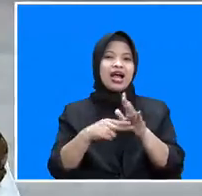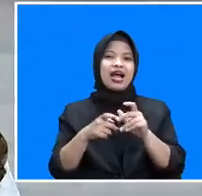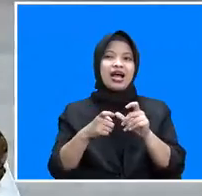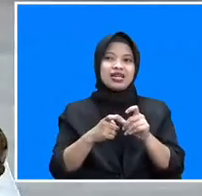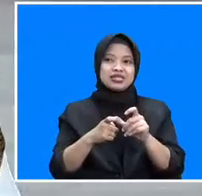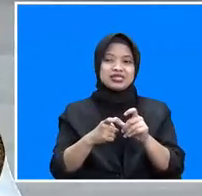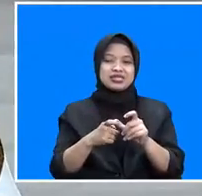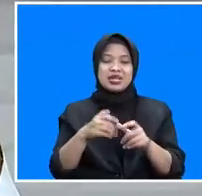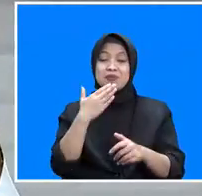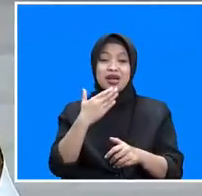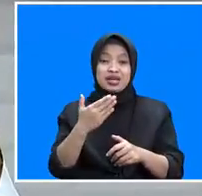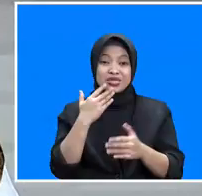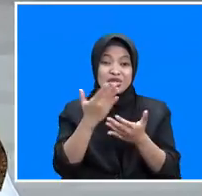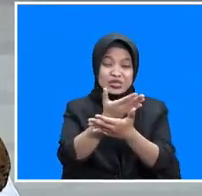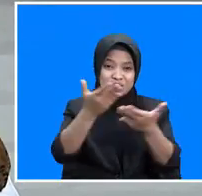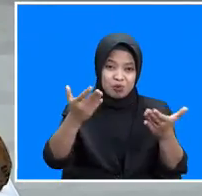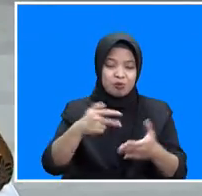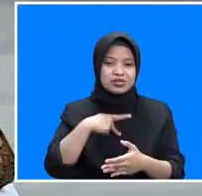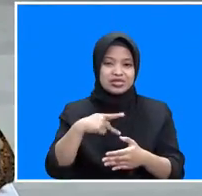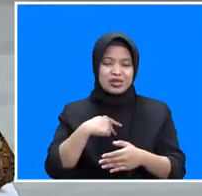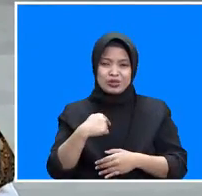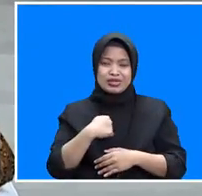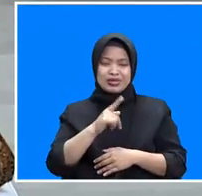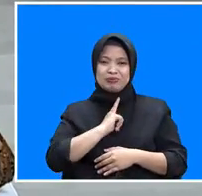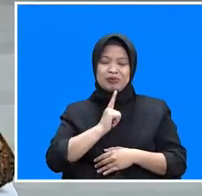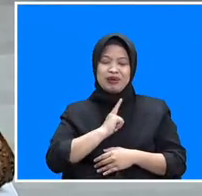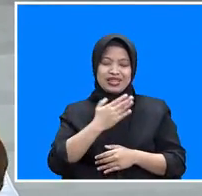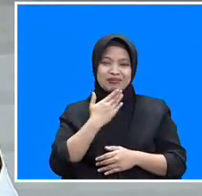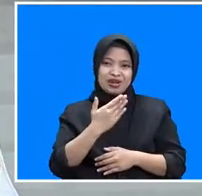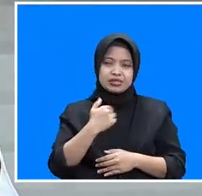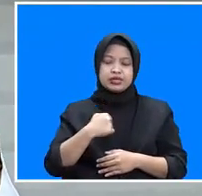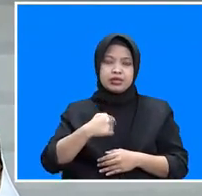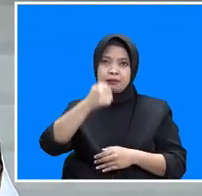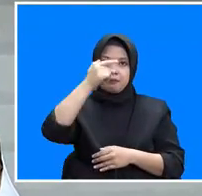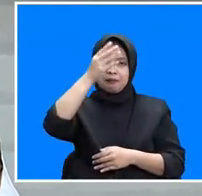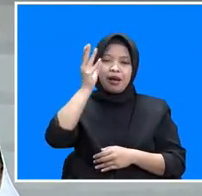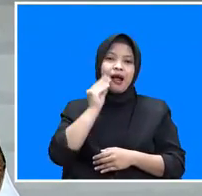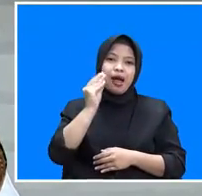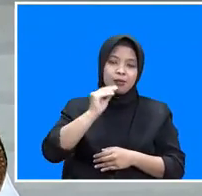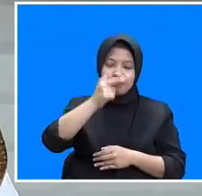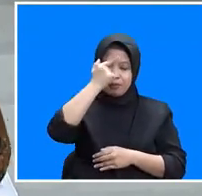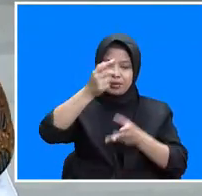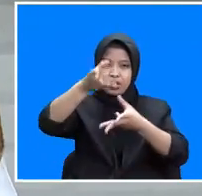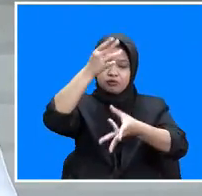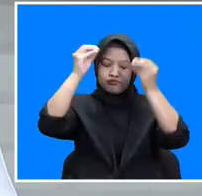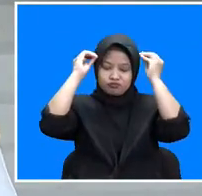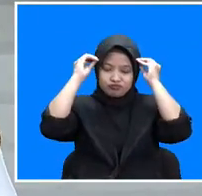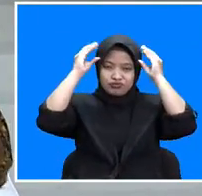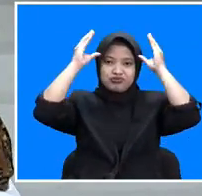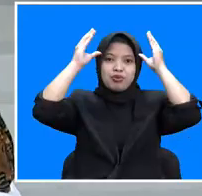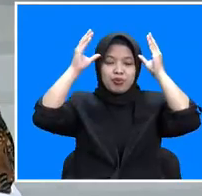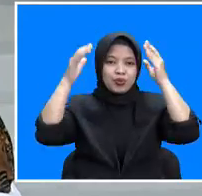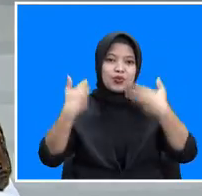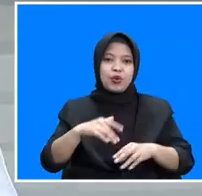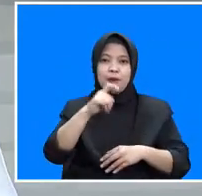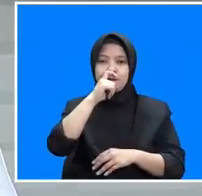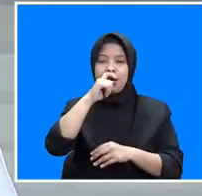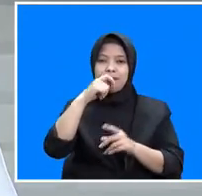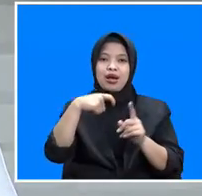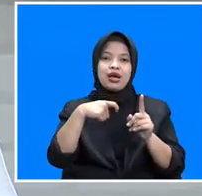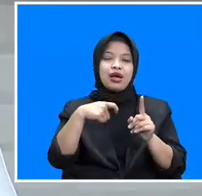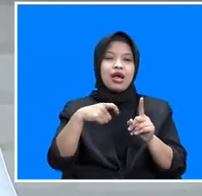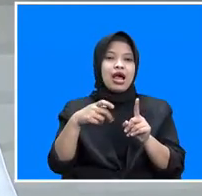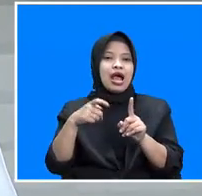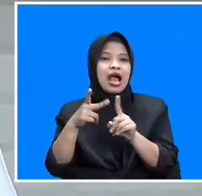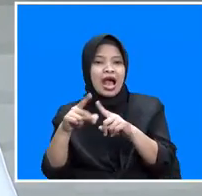been for me a privilege to learn from both of our guests for today. Mr. Han, it's just like for me